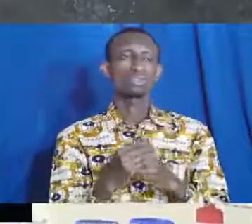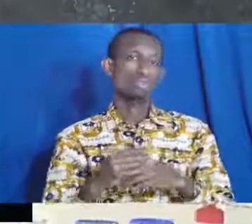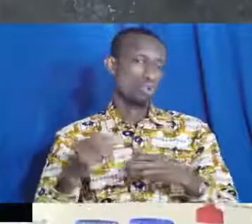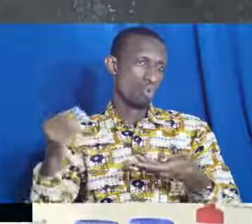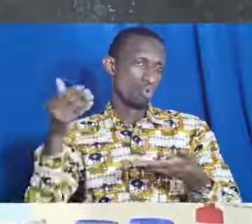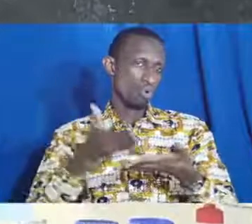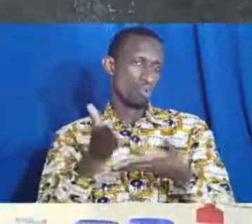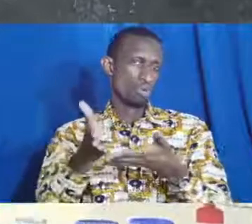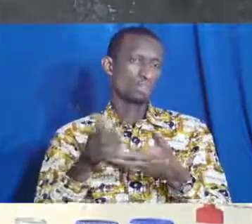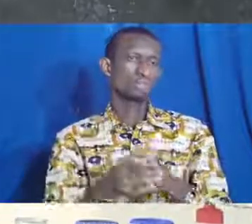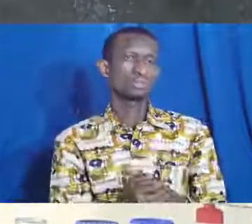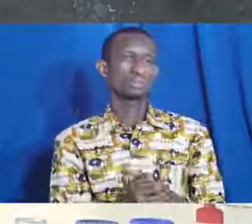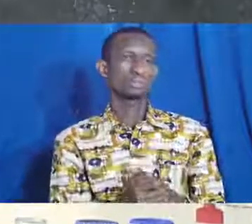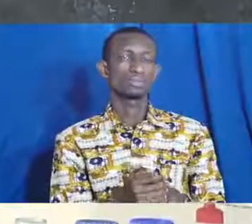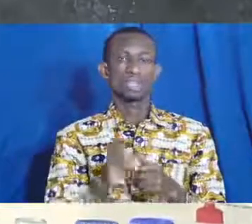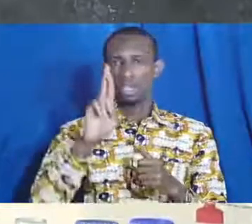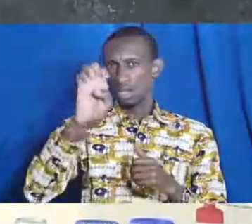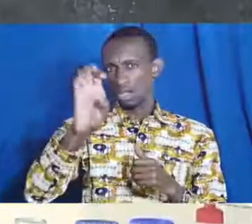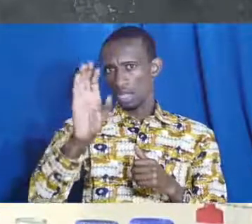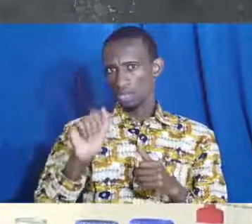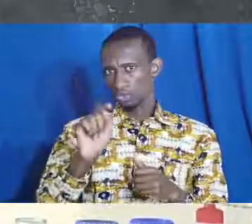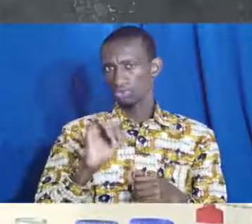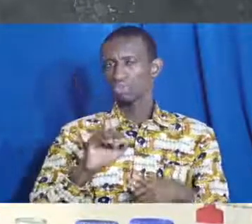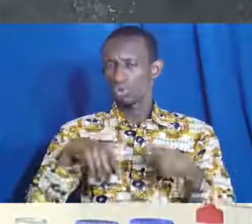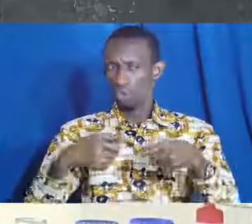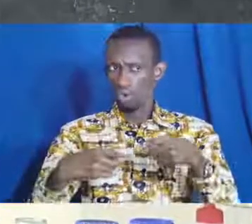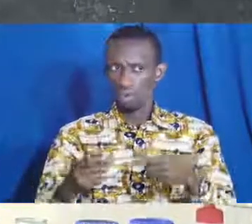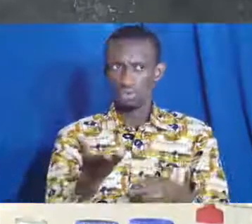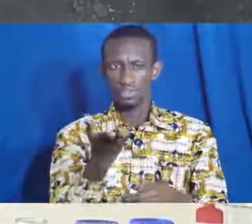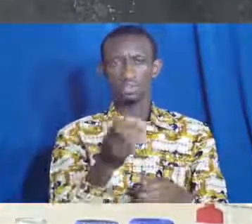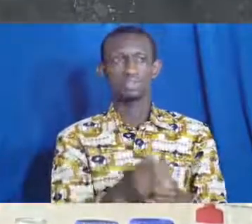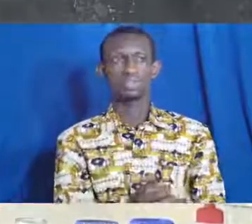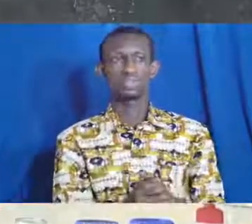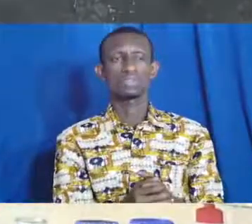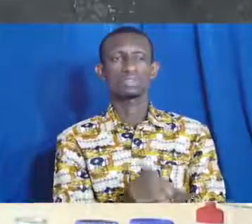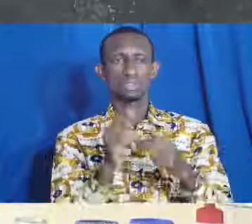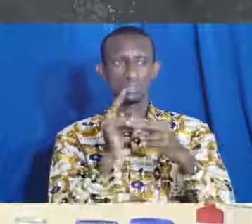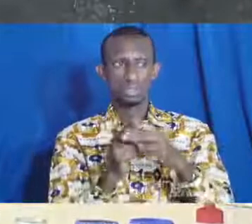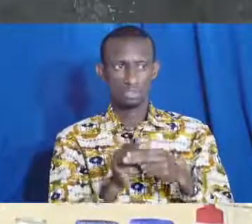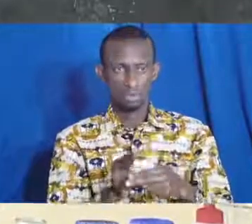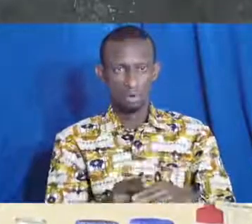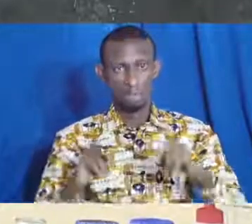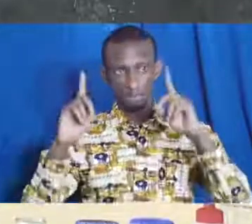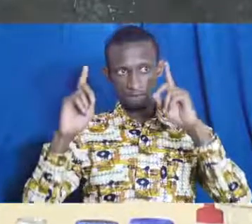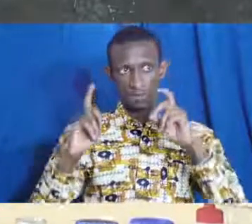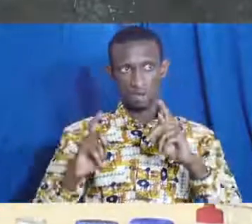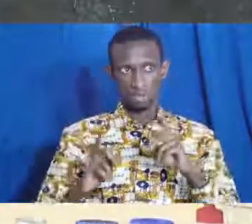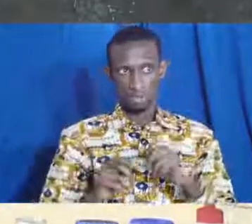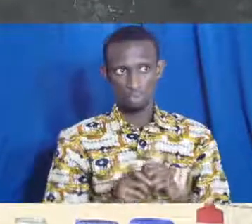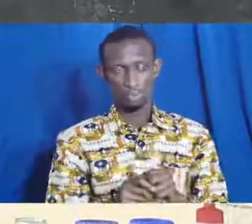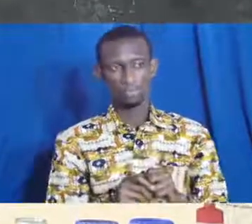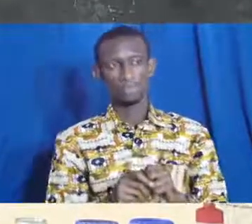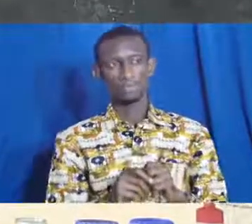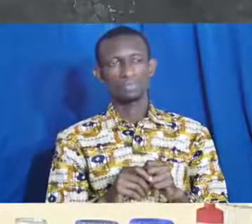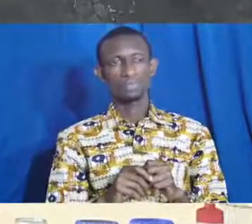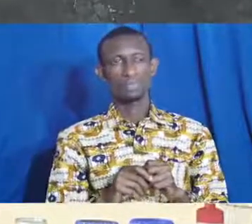light. So all the reactions that take place in the presence of light are called photochemical reactions. So we can